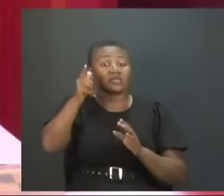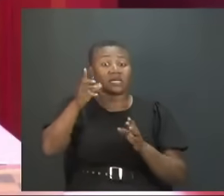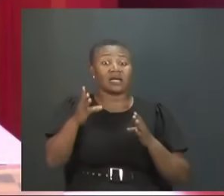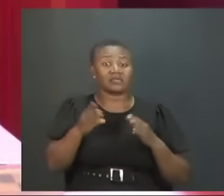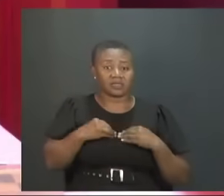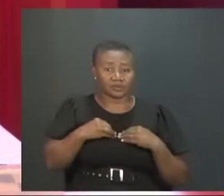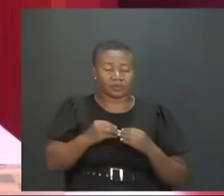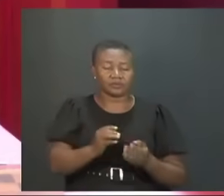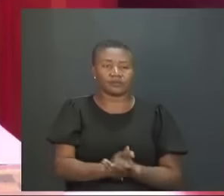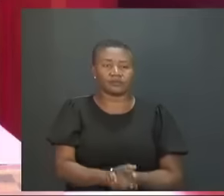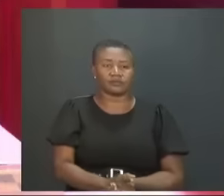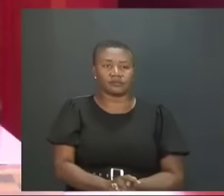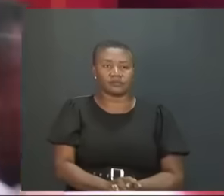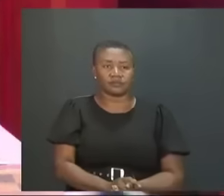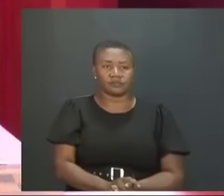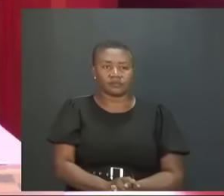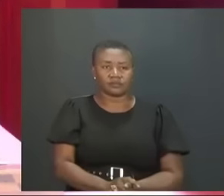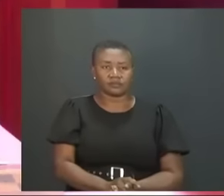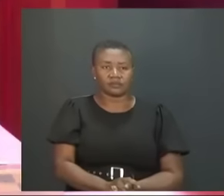Now,